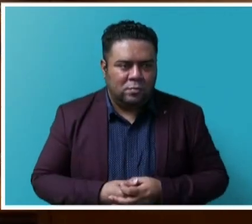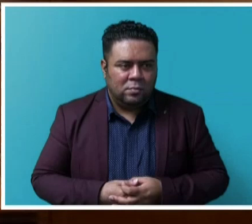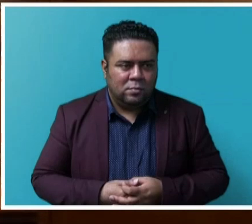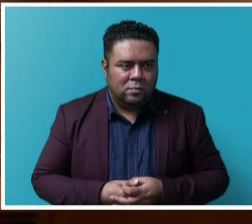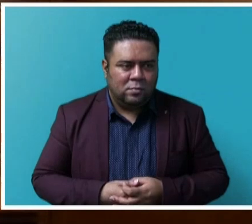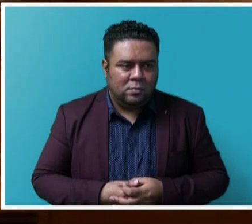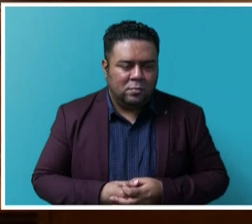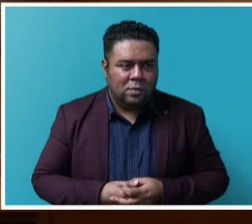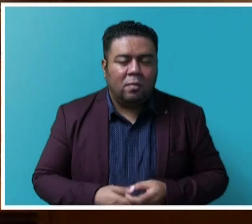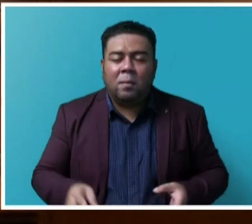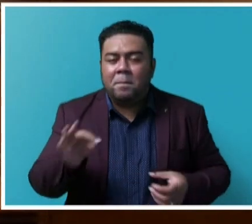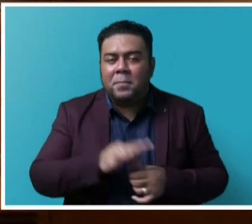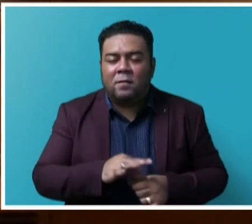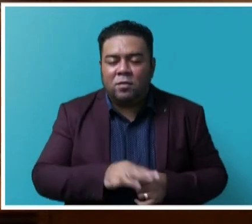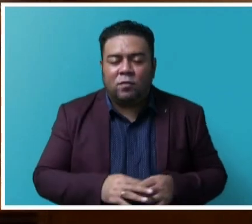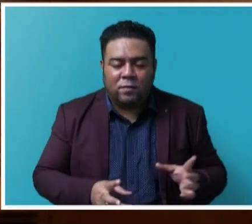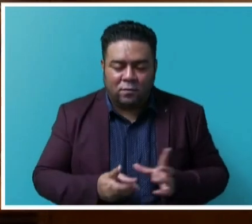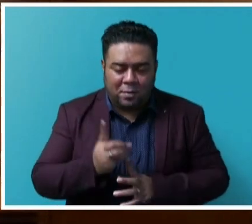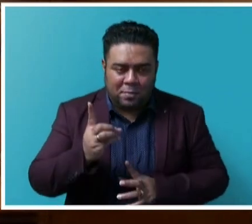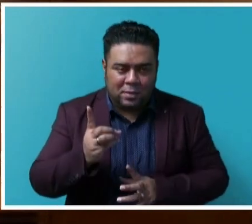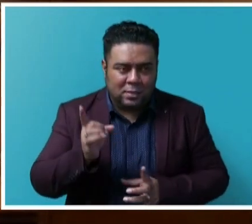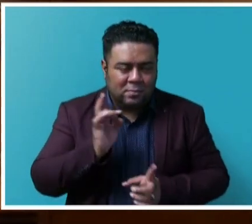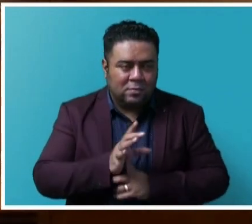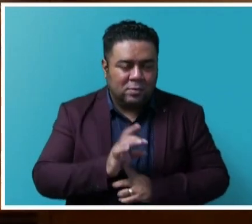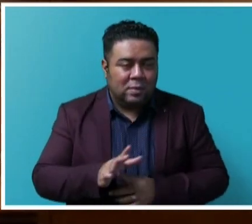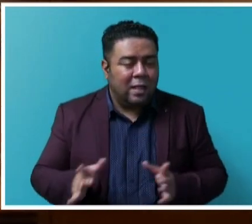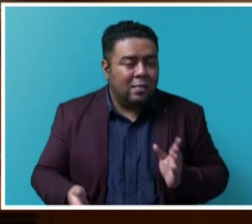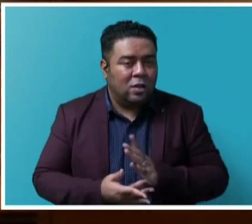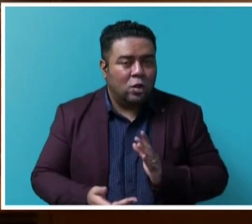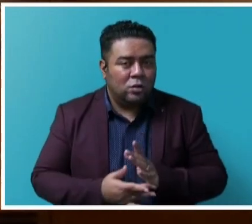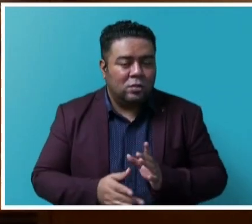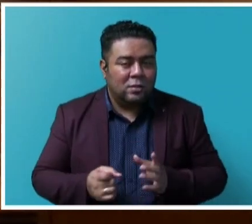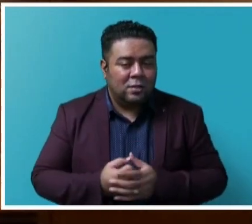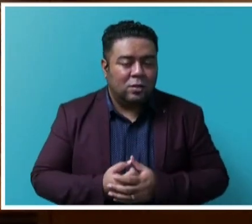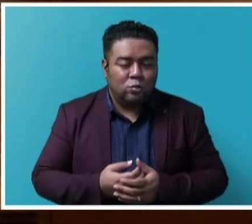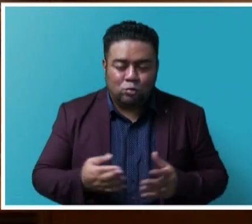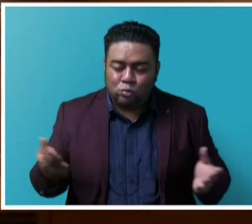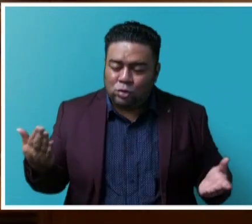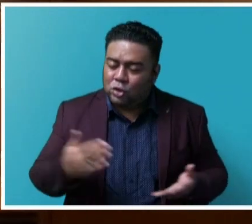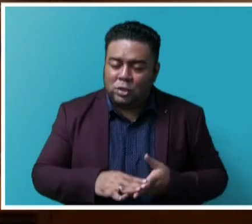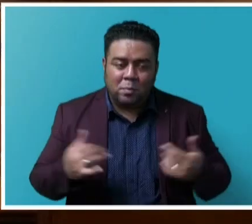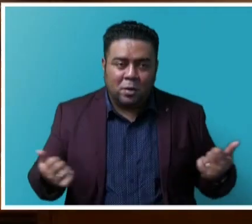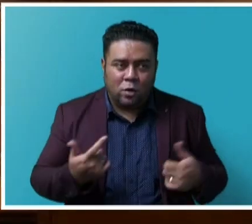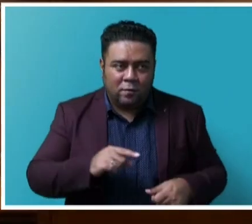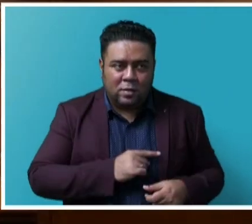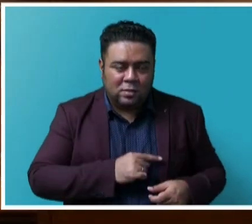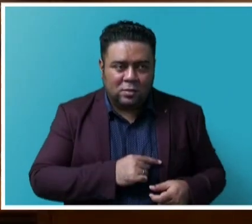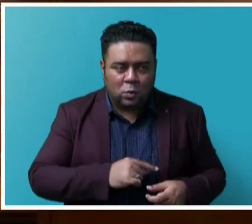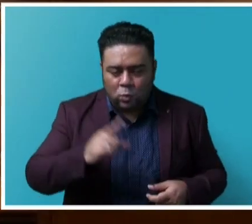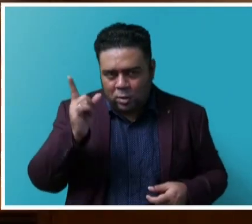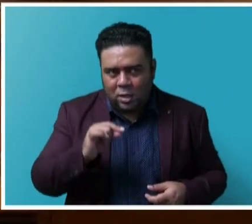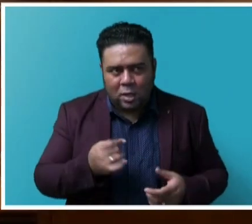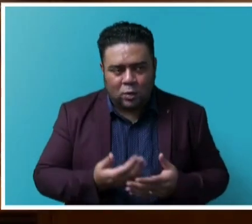Although the benefits of development, particularly technological advancements, are reaching most of us, we cannot deny the